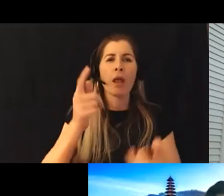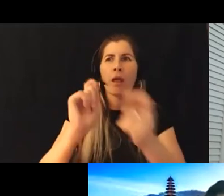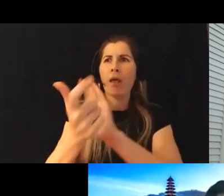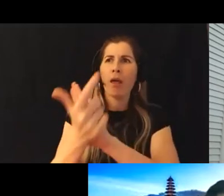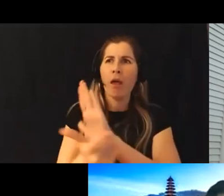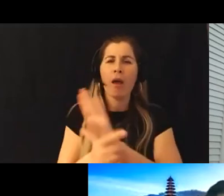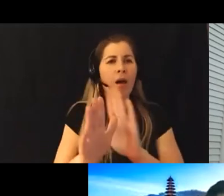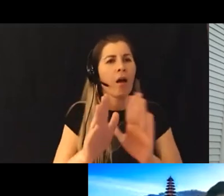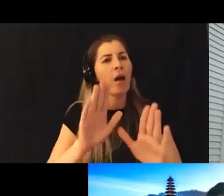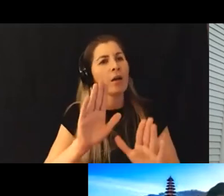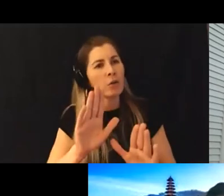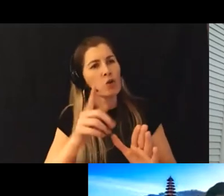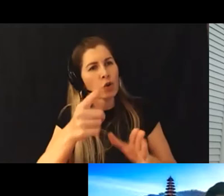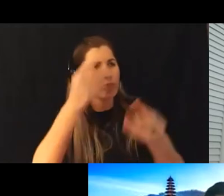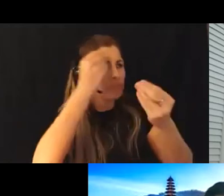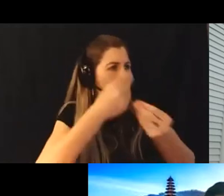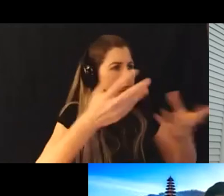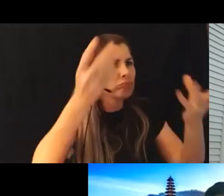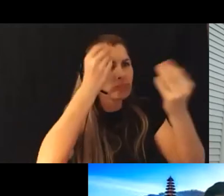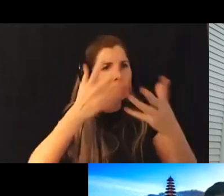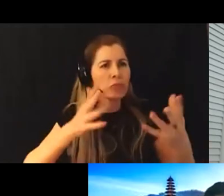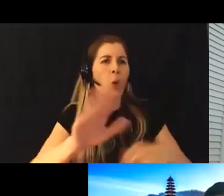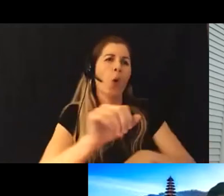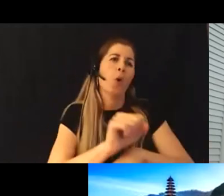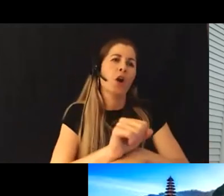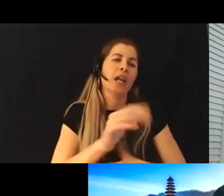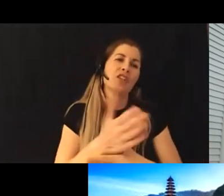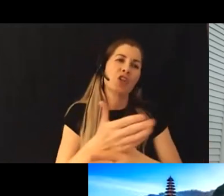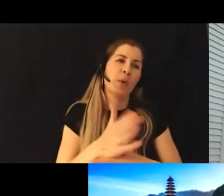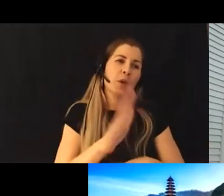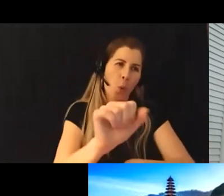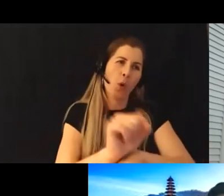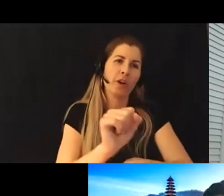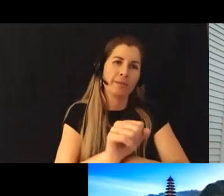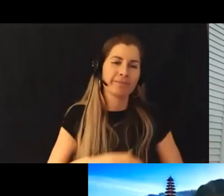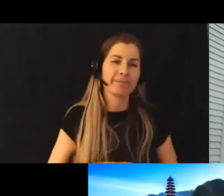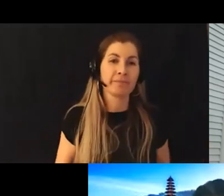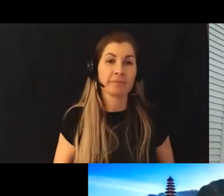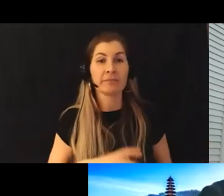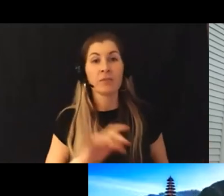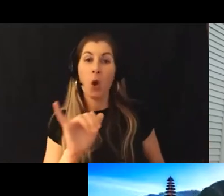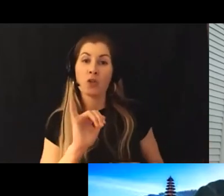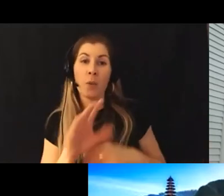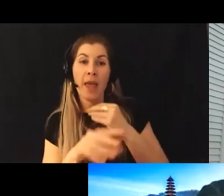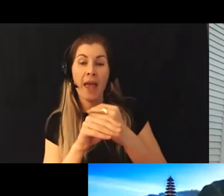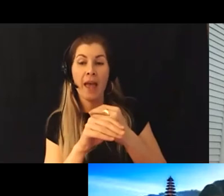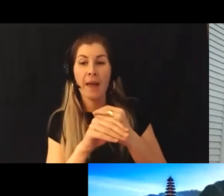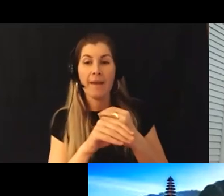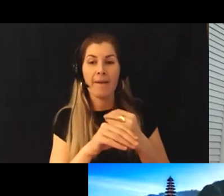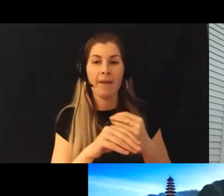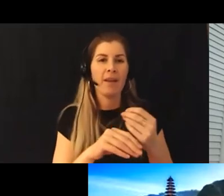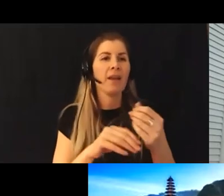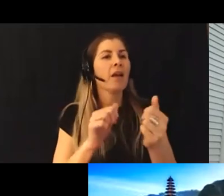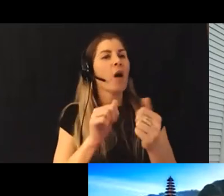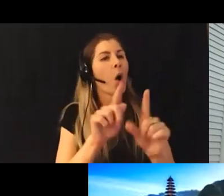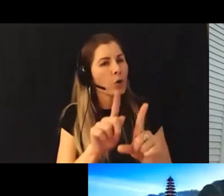word and sharing. It's really about sharing. I would also just add to also align with